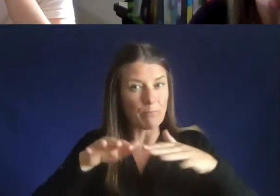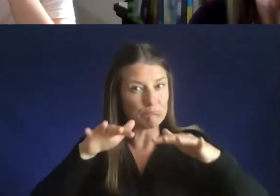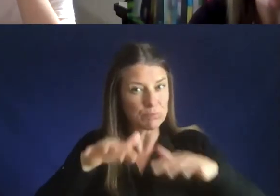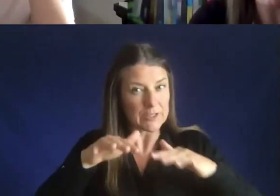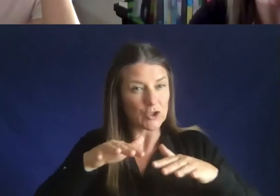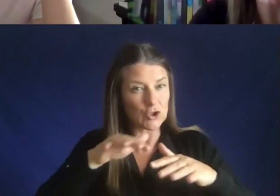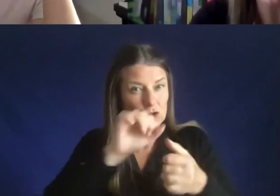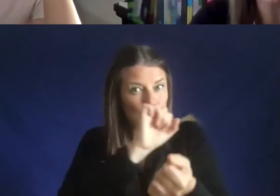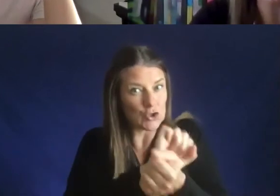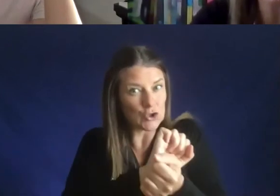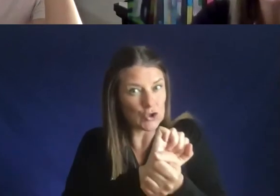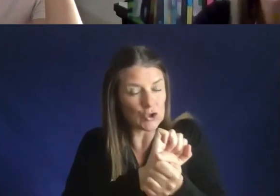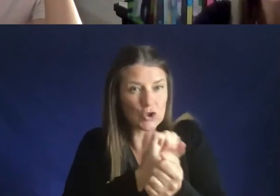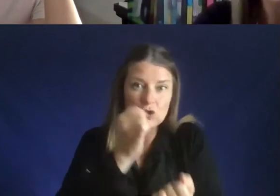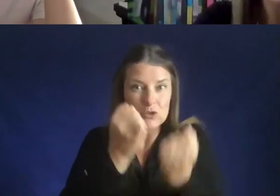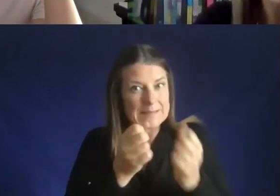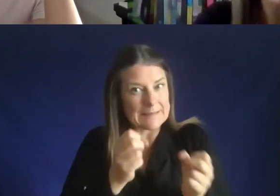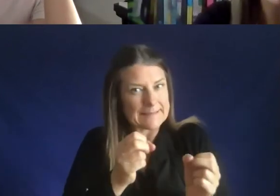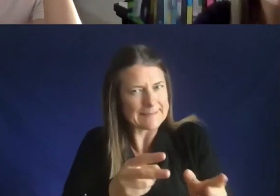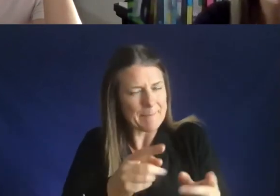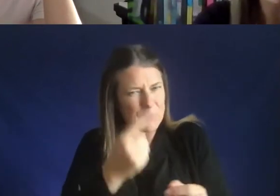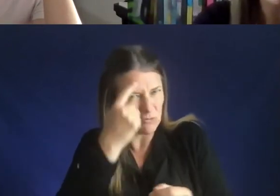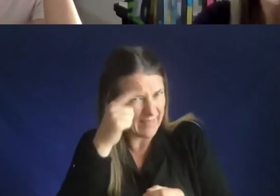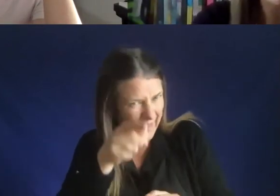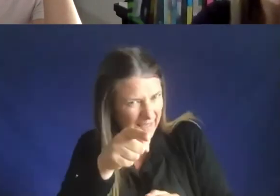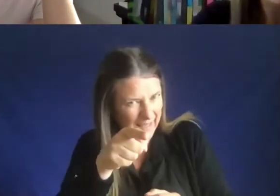it if it is? Any